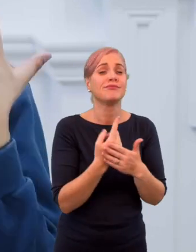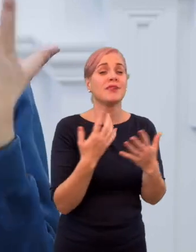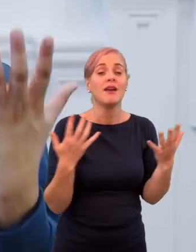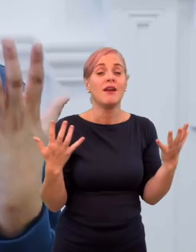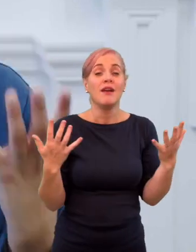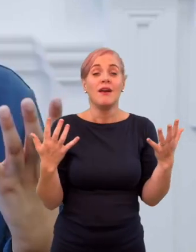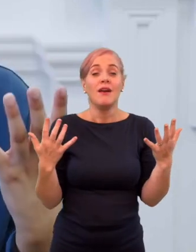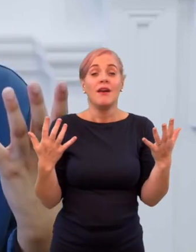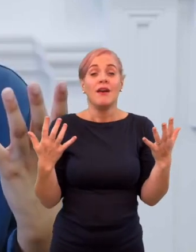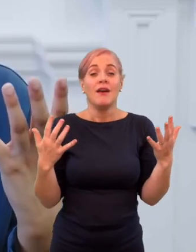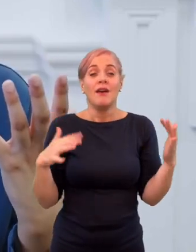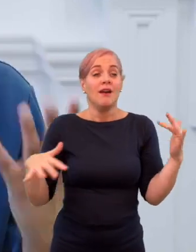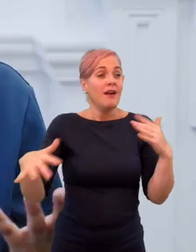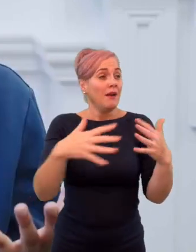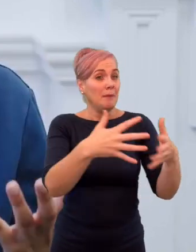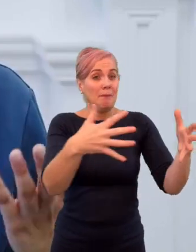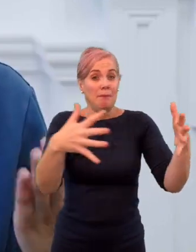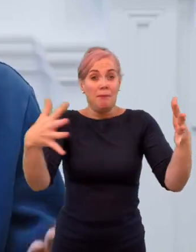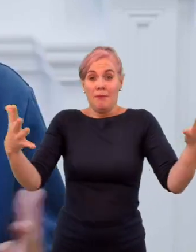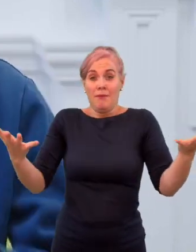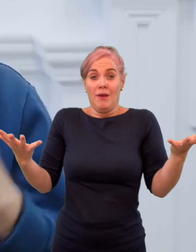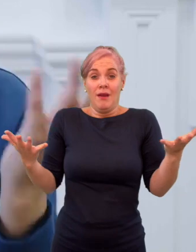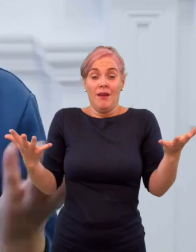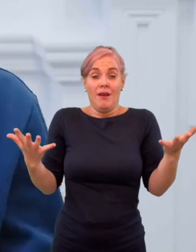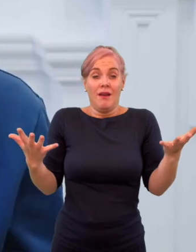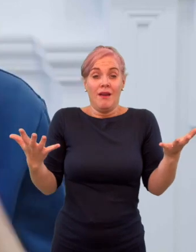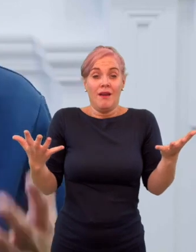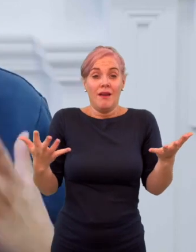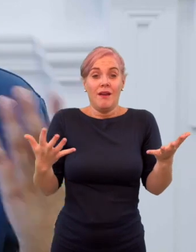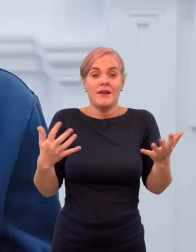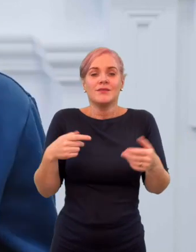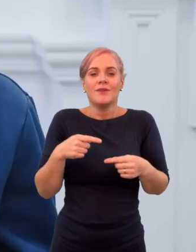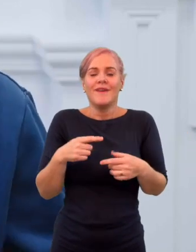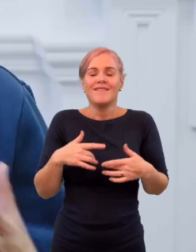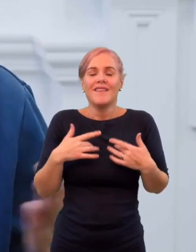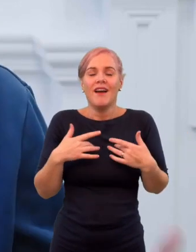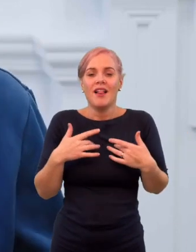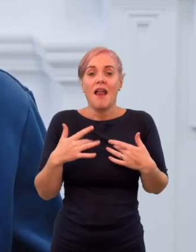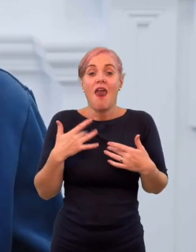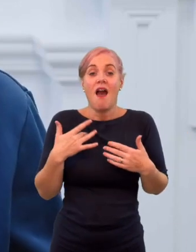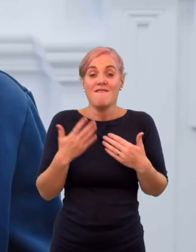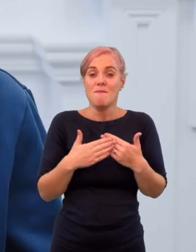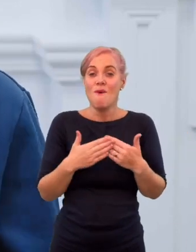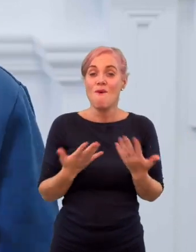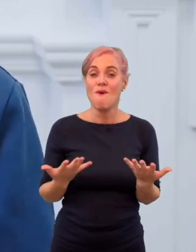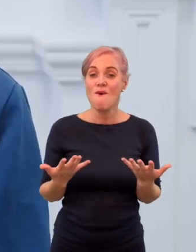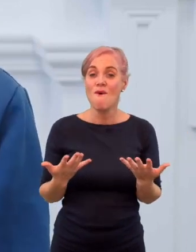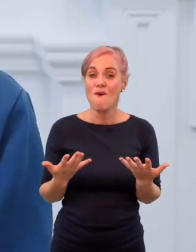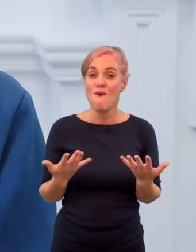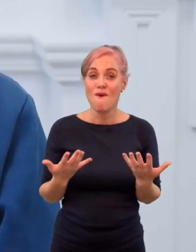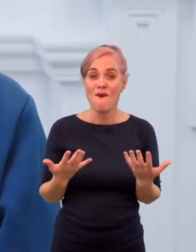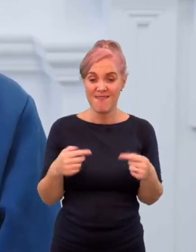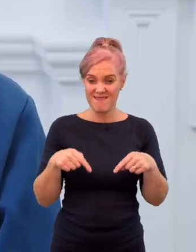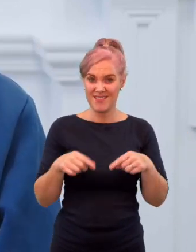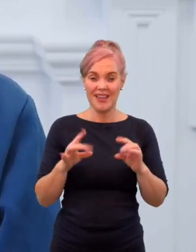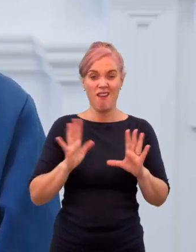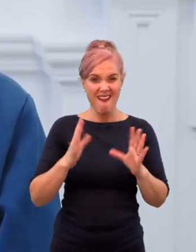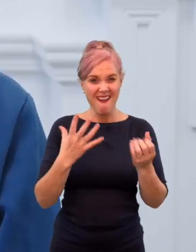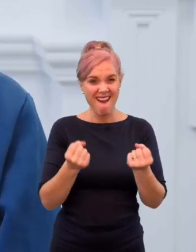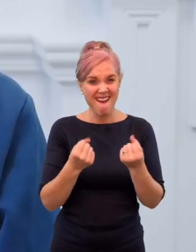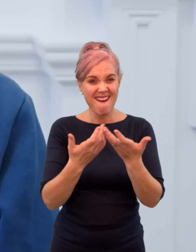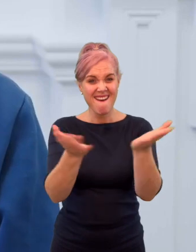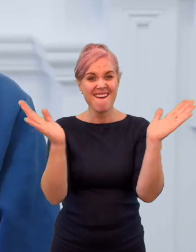realizes that there is so much happening so much happening around her that's bigger than her, basically. And she knows that